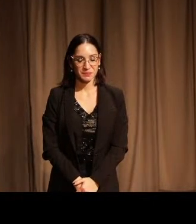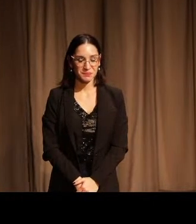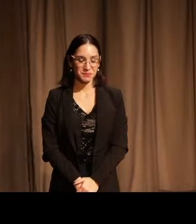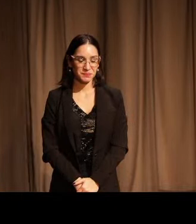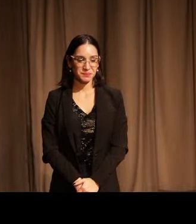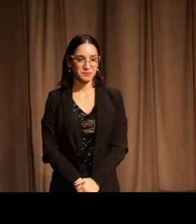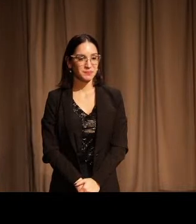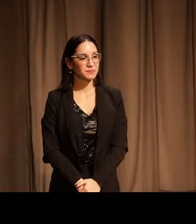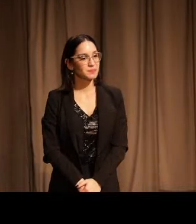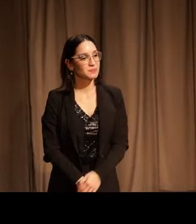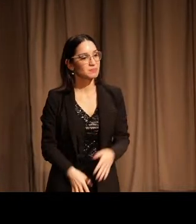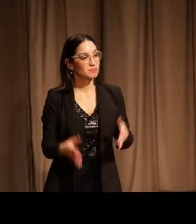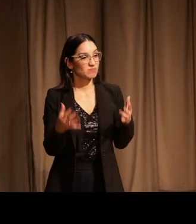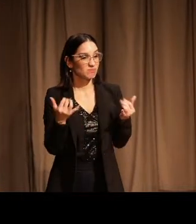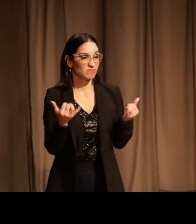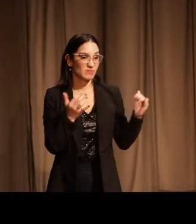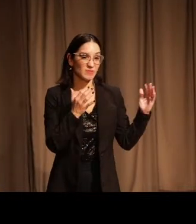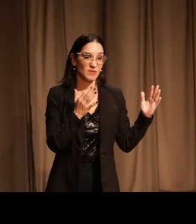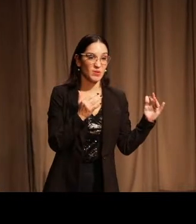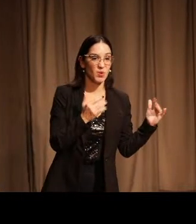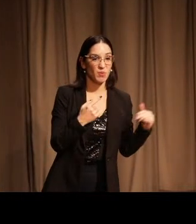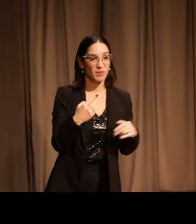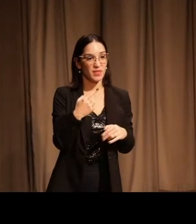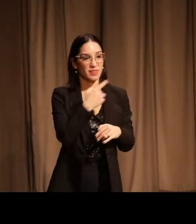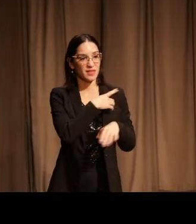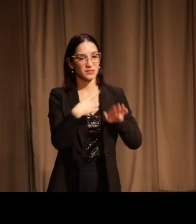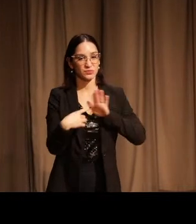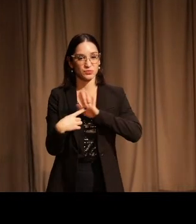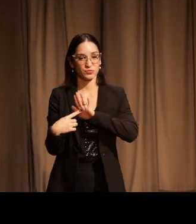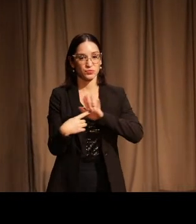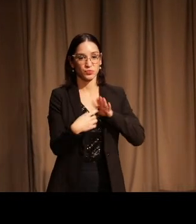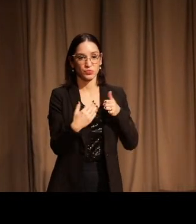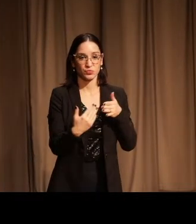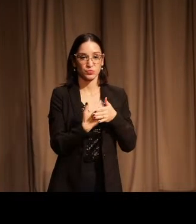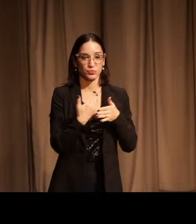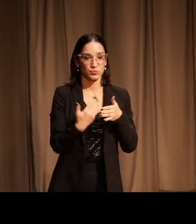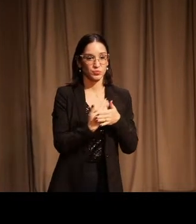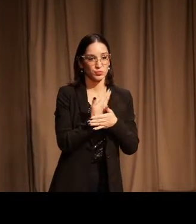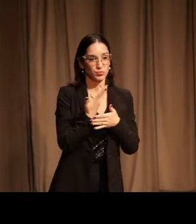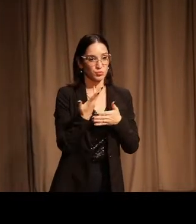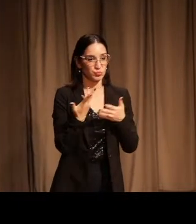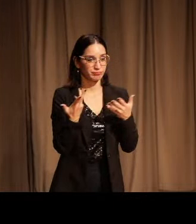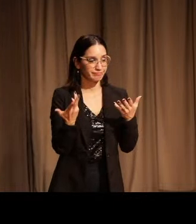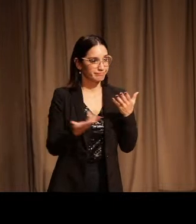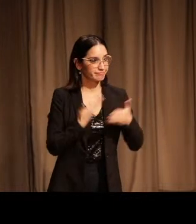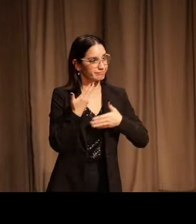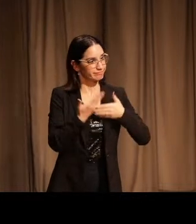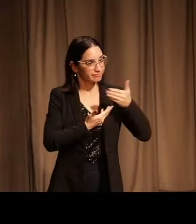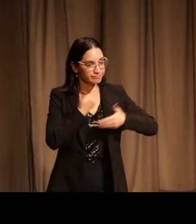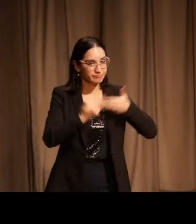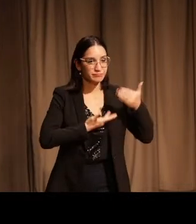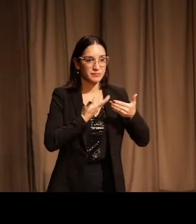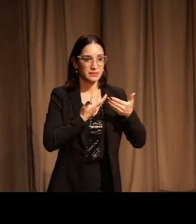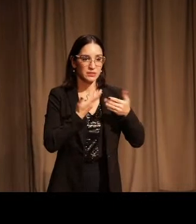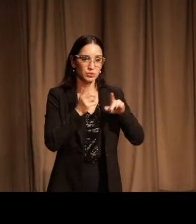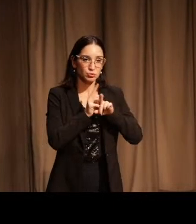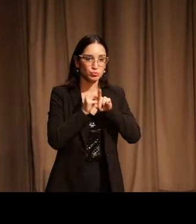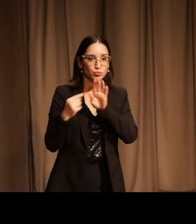about, no? And so I hope this reference and new narratives I'm creating allow us to imagine a